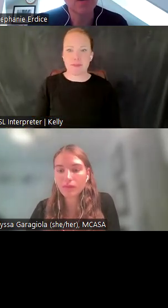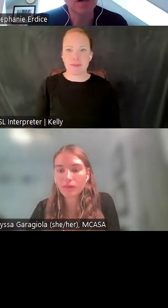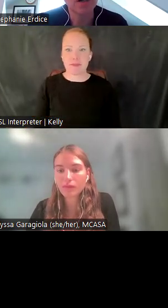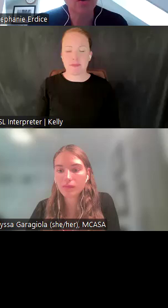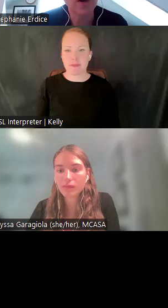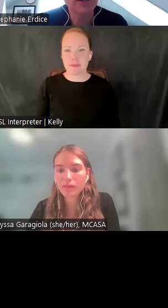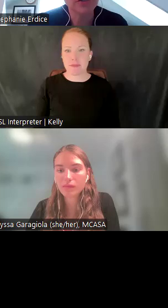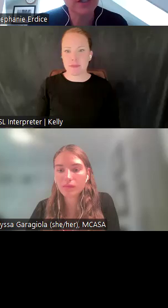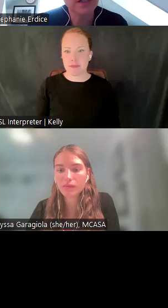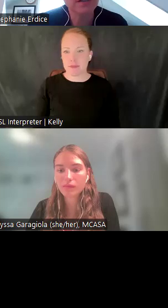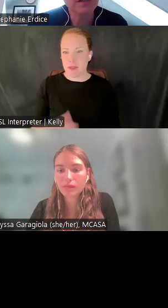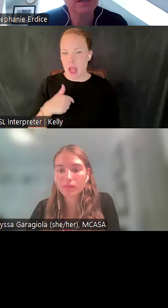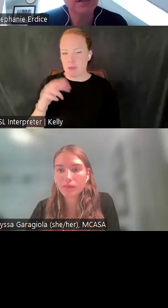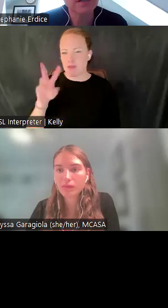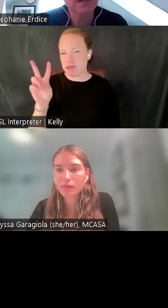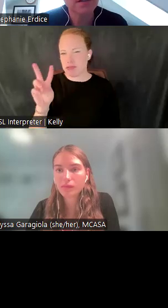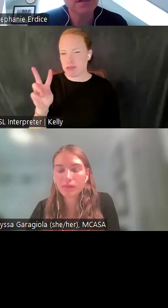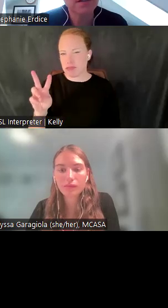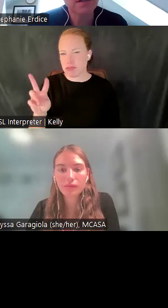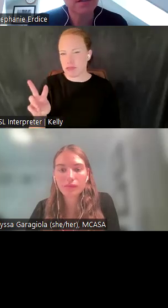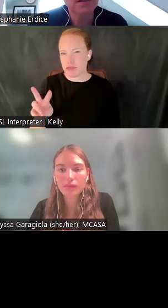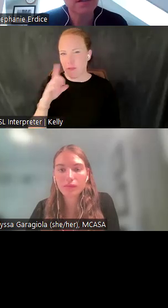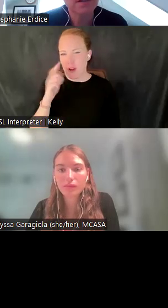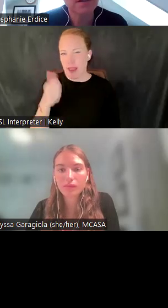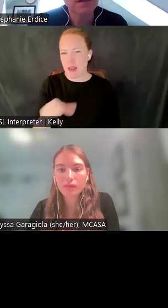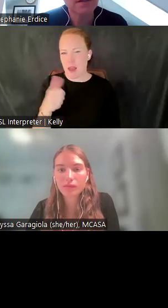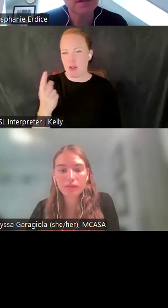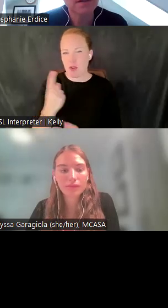any more questions.